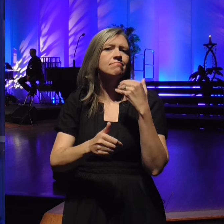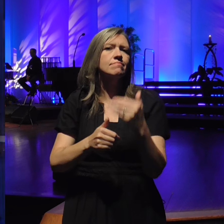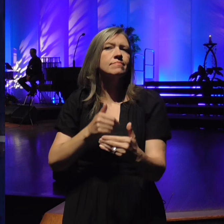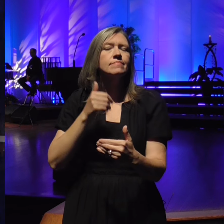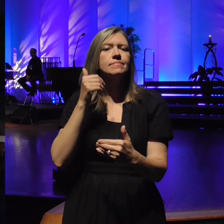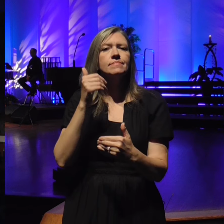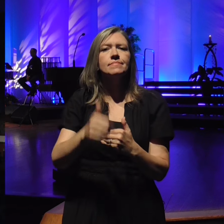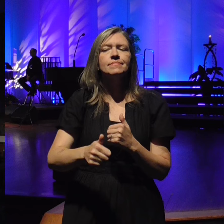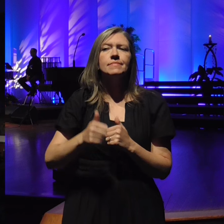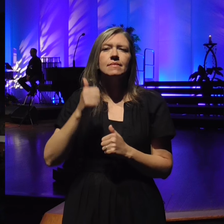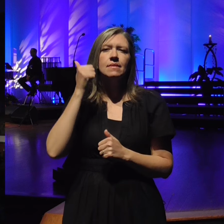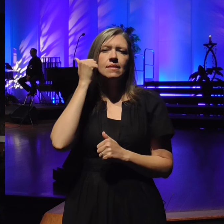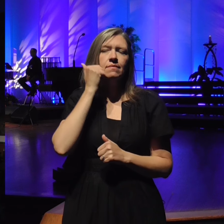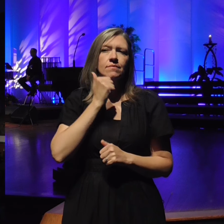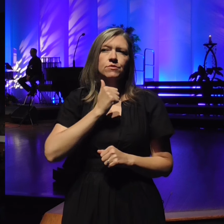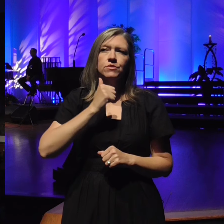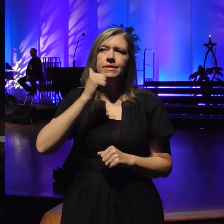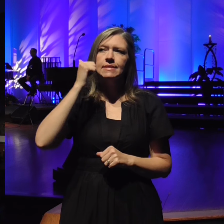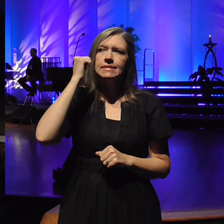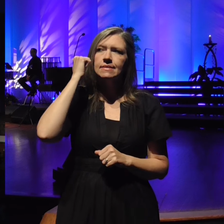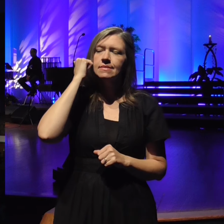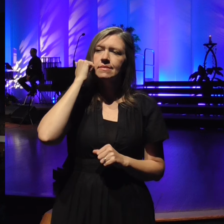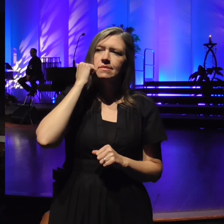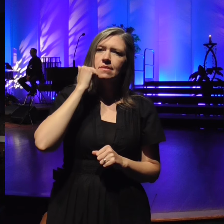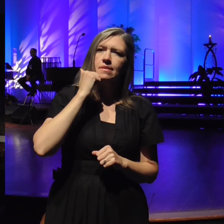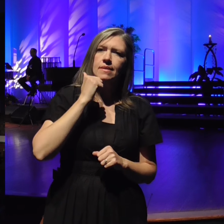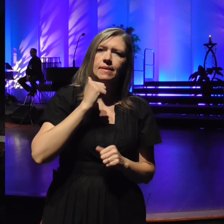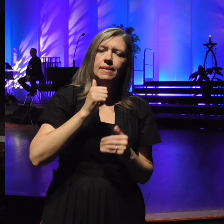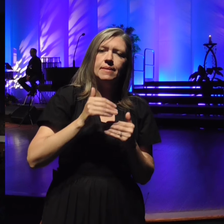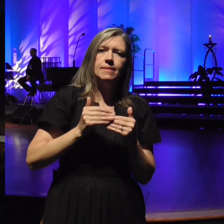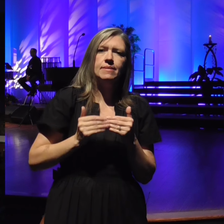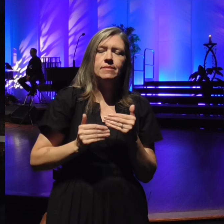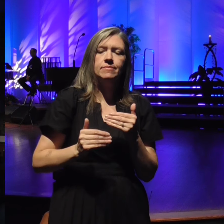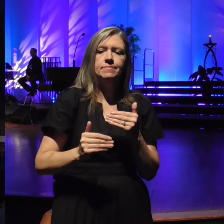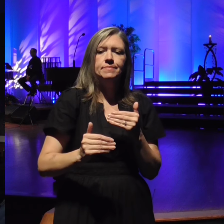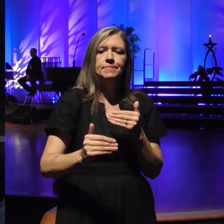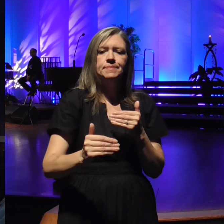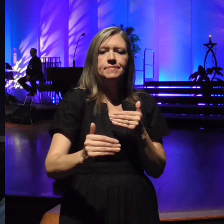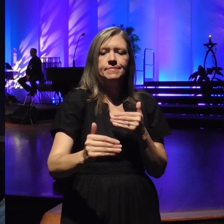And I am stronger every moment,